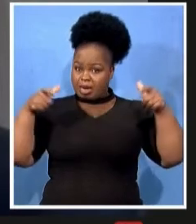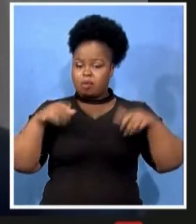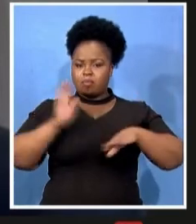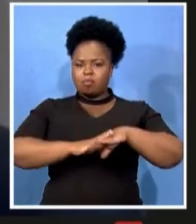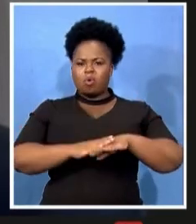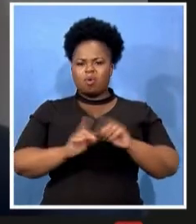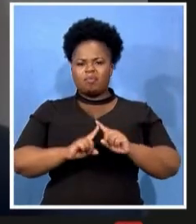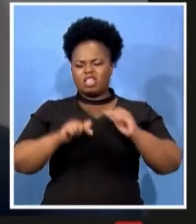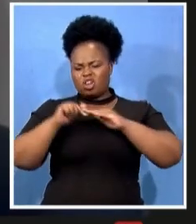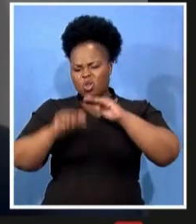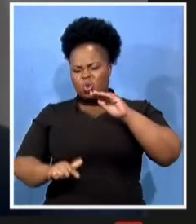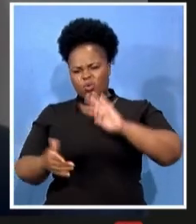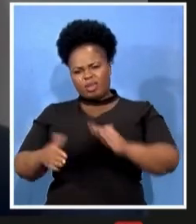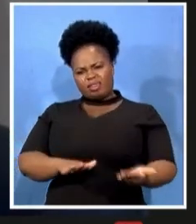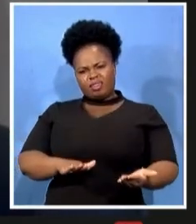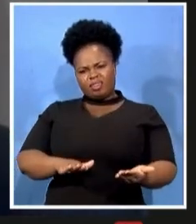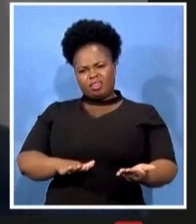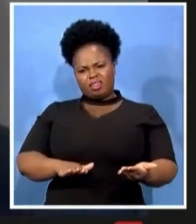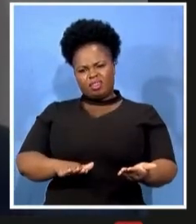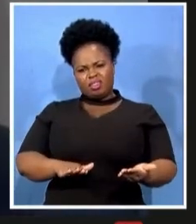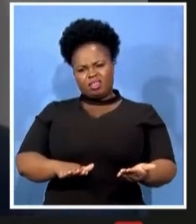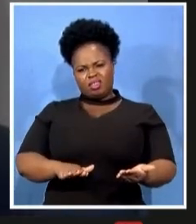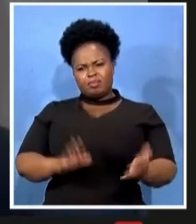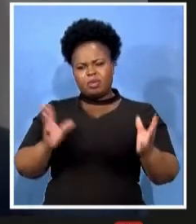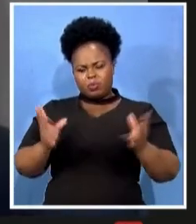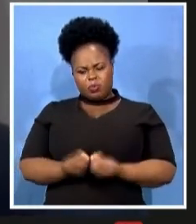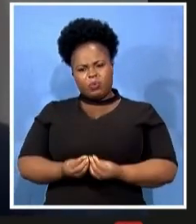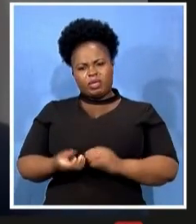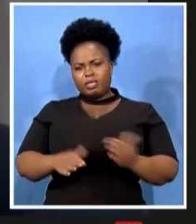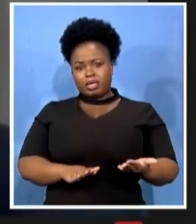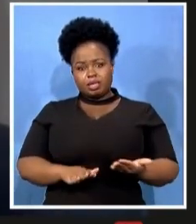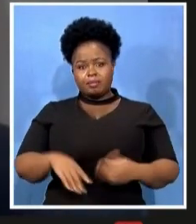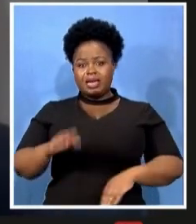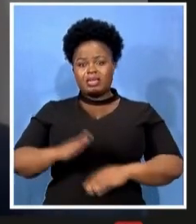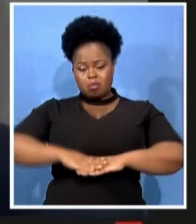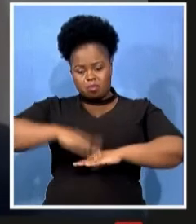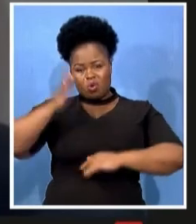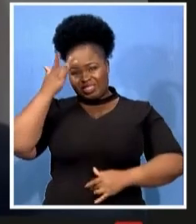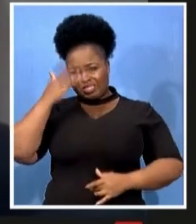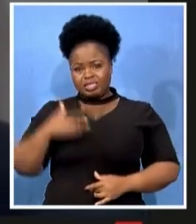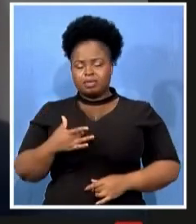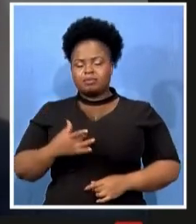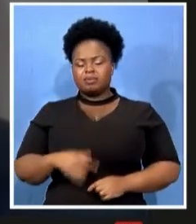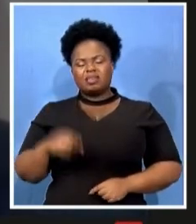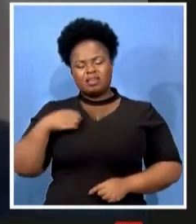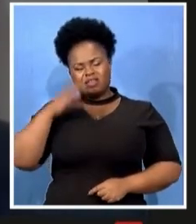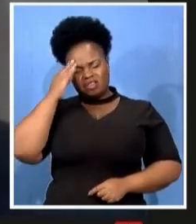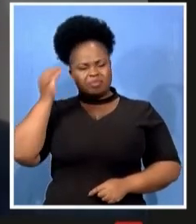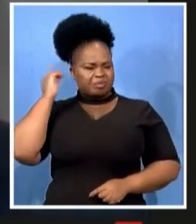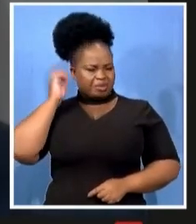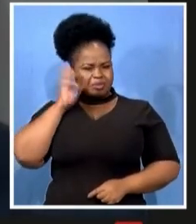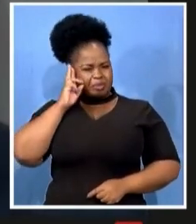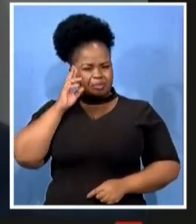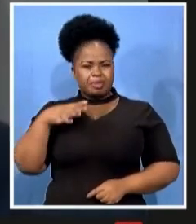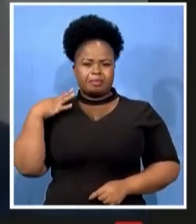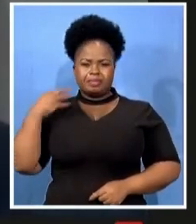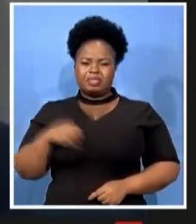rate. Now, I've noted what the Minister raised in terms of the number of beds, the number of